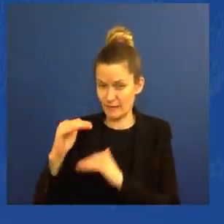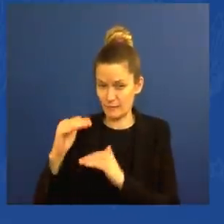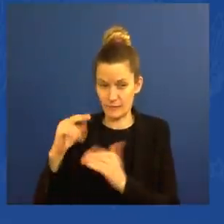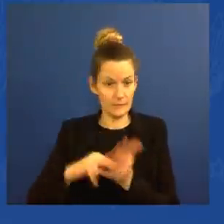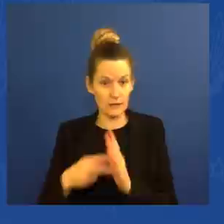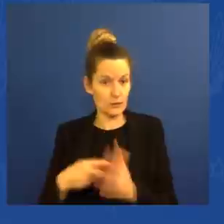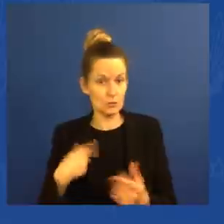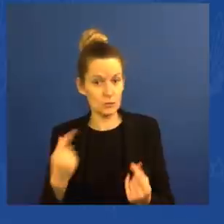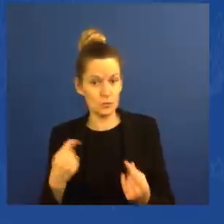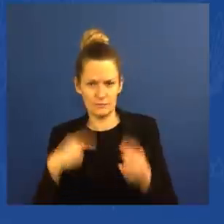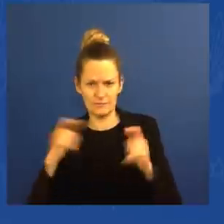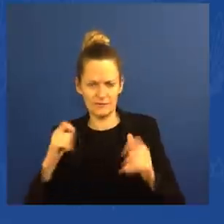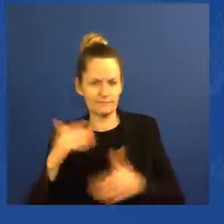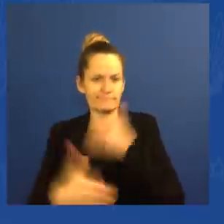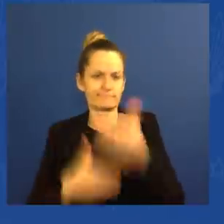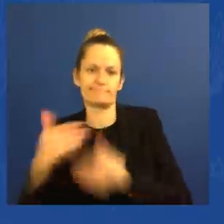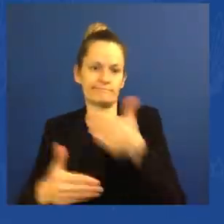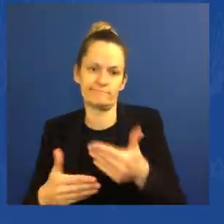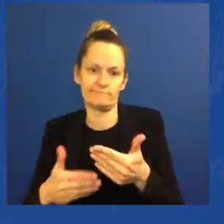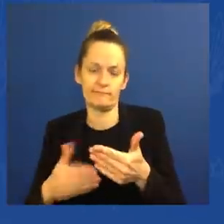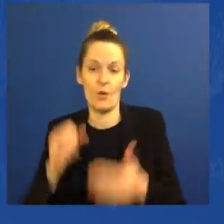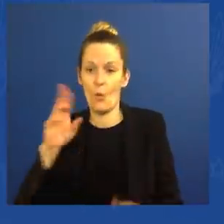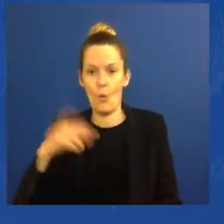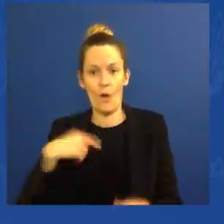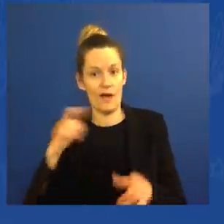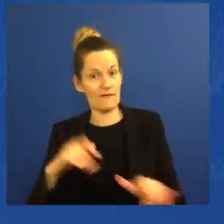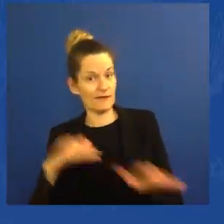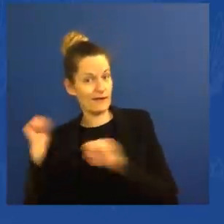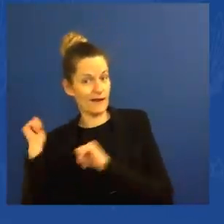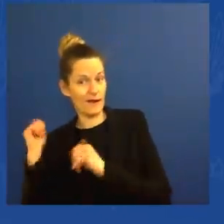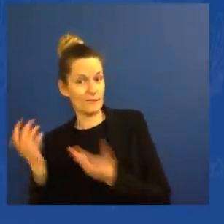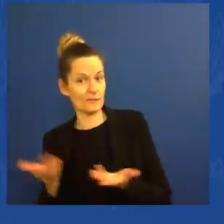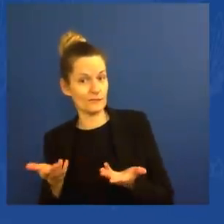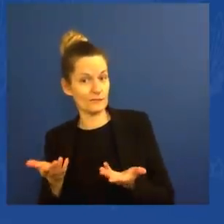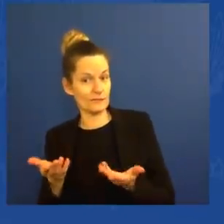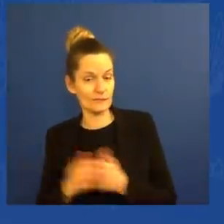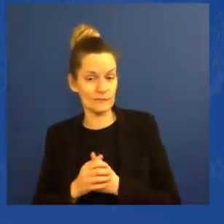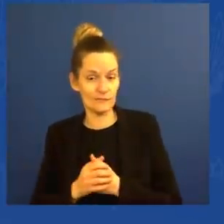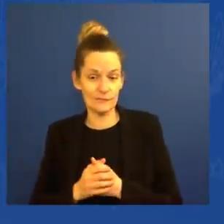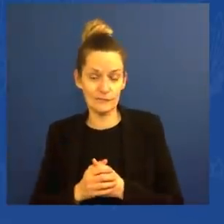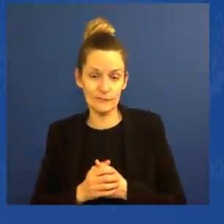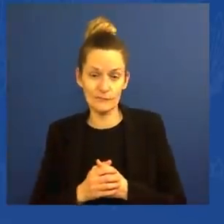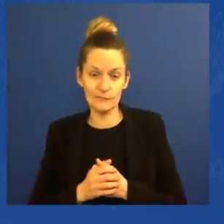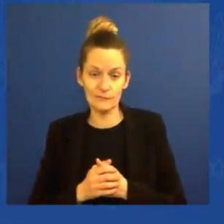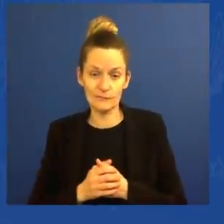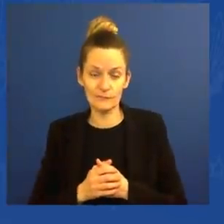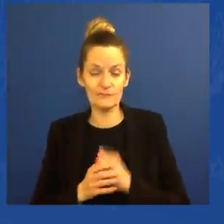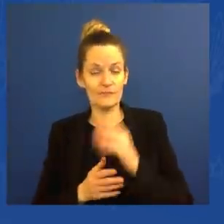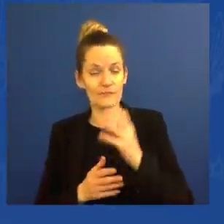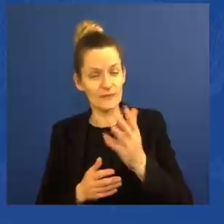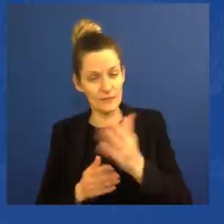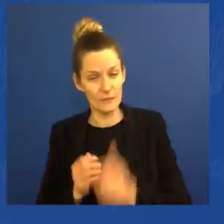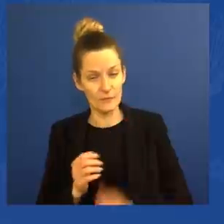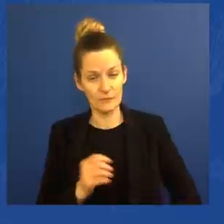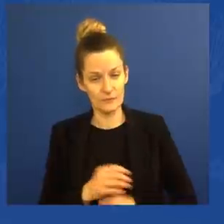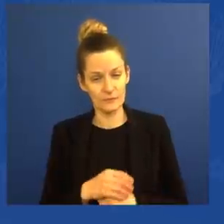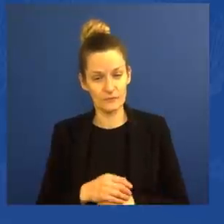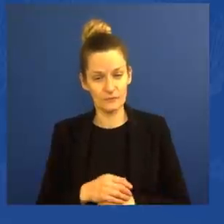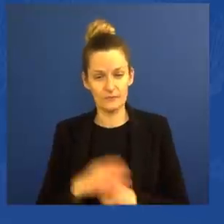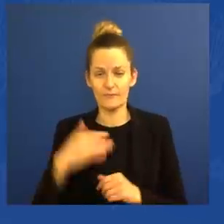I really mean it. You're there. You can't walk into a grocery store or a gas station. You can't go into a